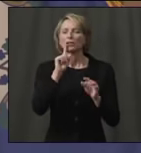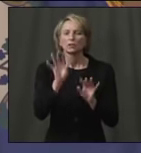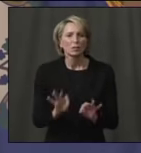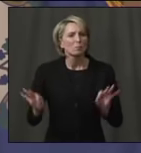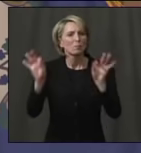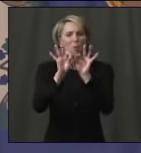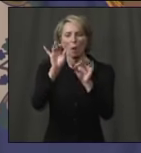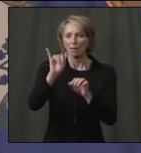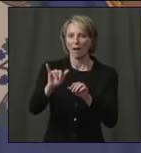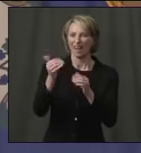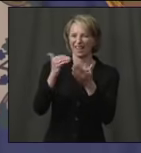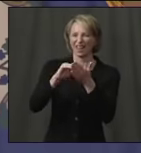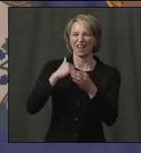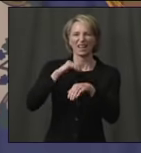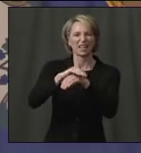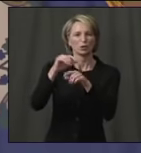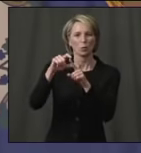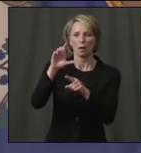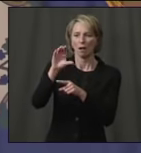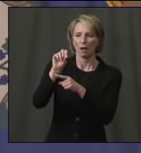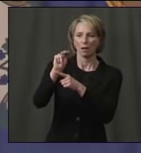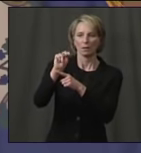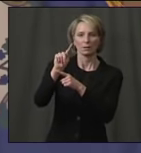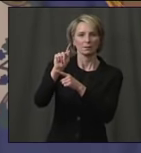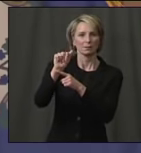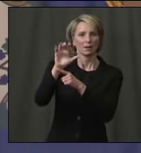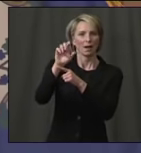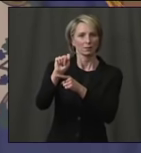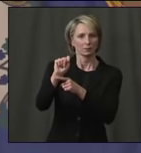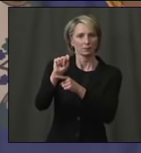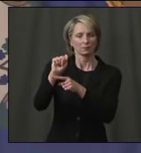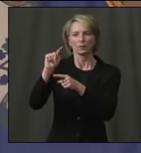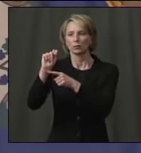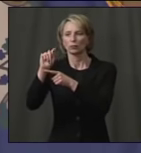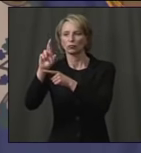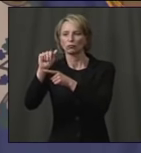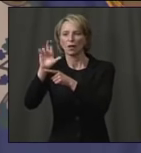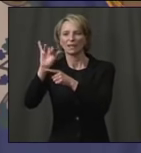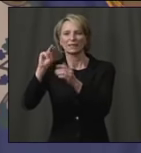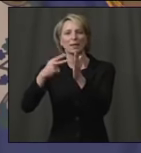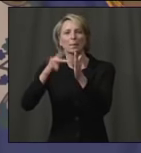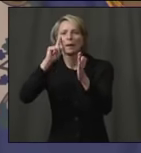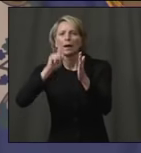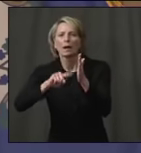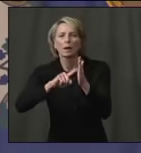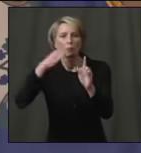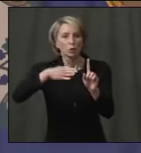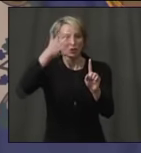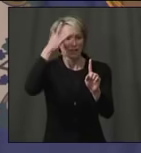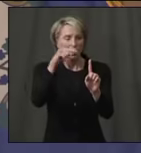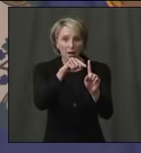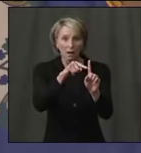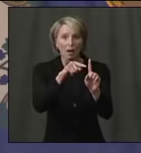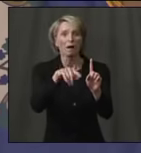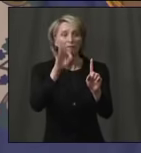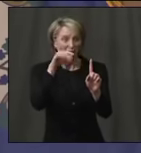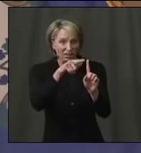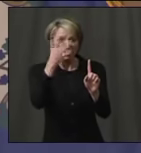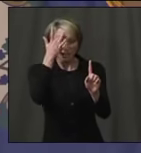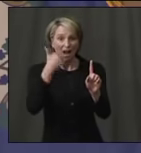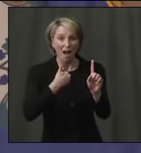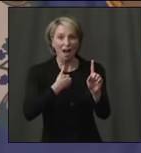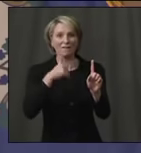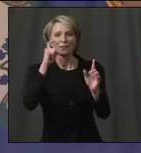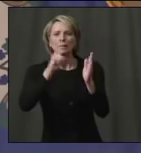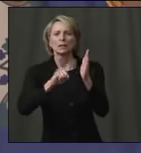tracing is. And as I've explained over and over, you know, it's an opt-in. If you don't want to participate, you don't have to. But